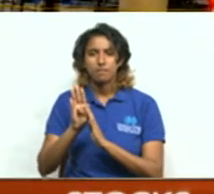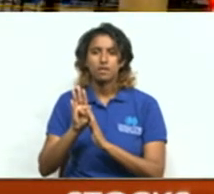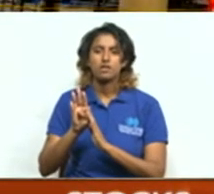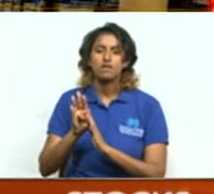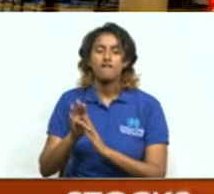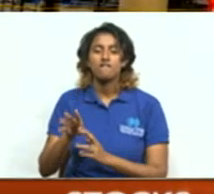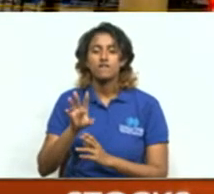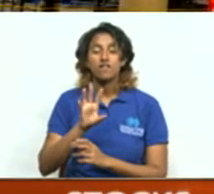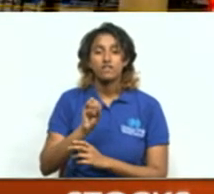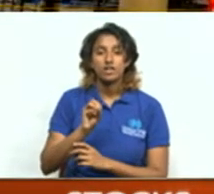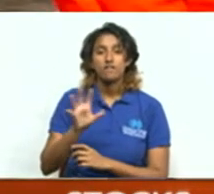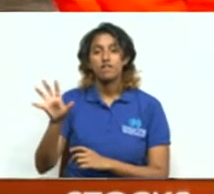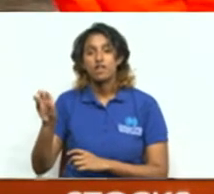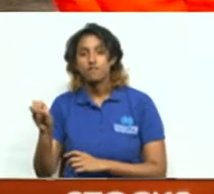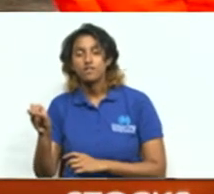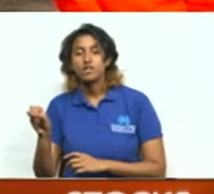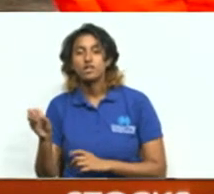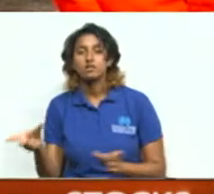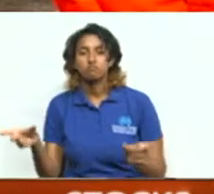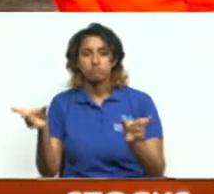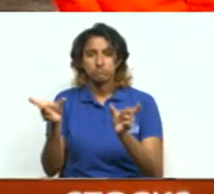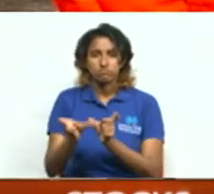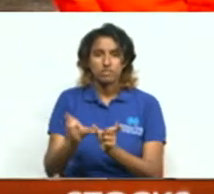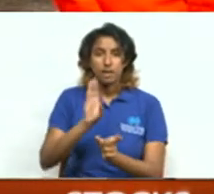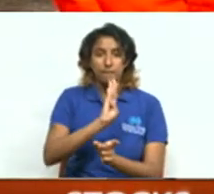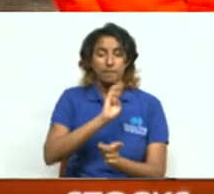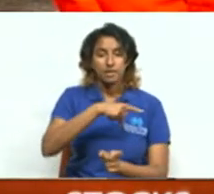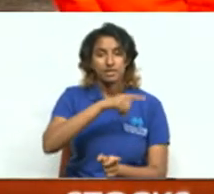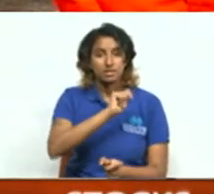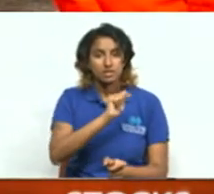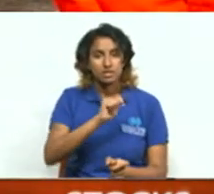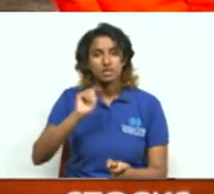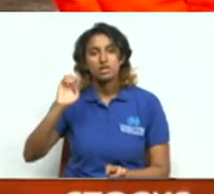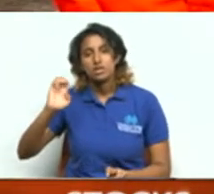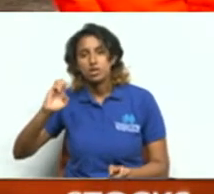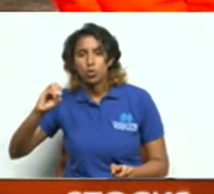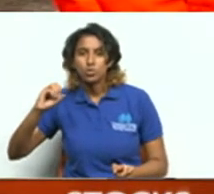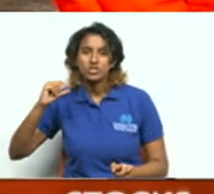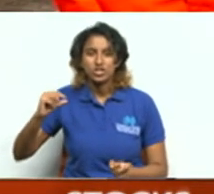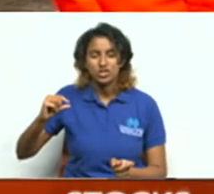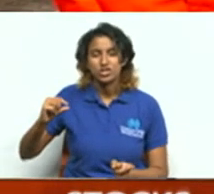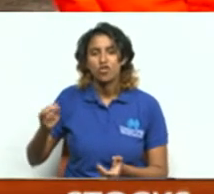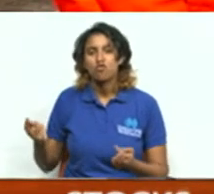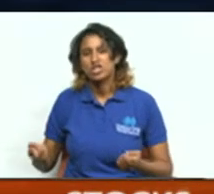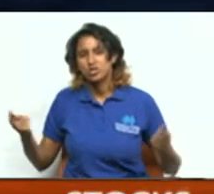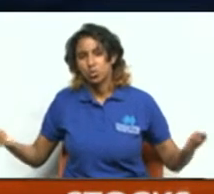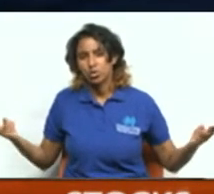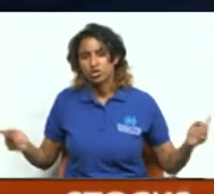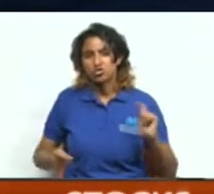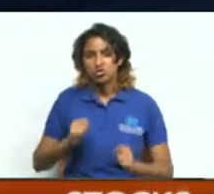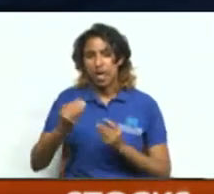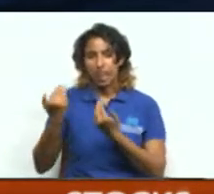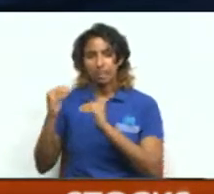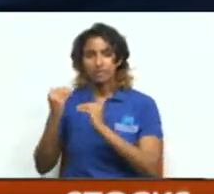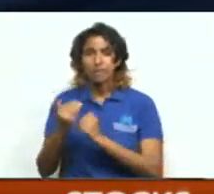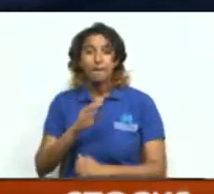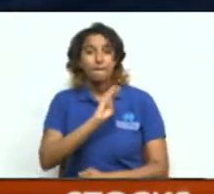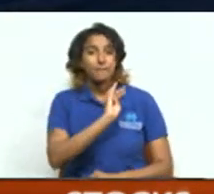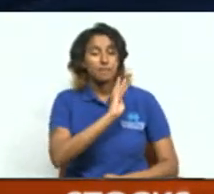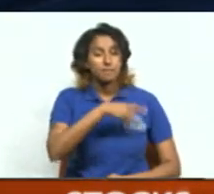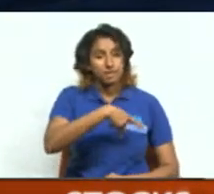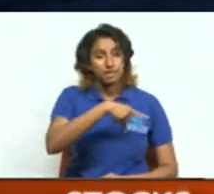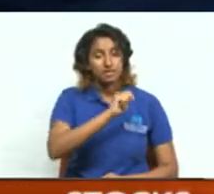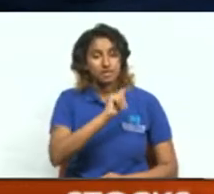joint venture between BPTT and EOG Resources Trinidad Limited. BPTT's president,